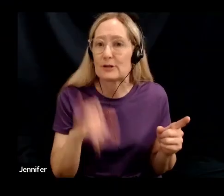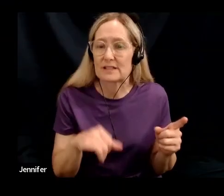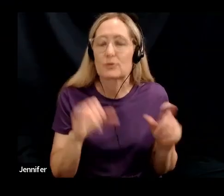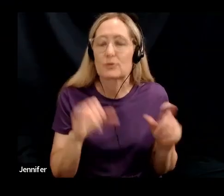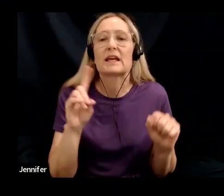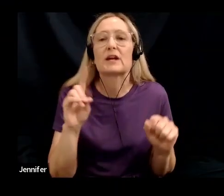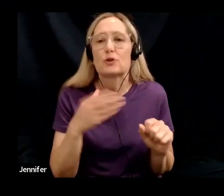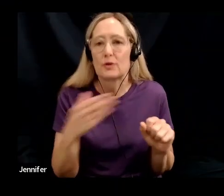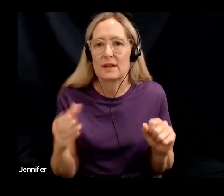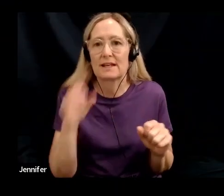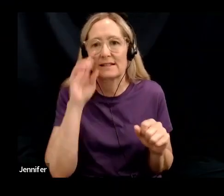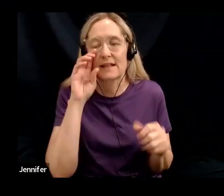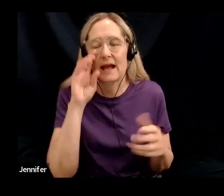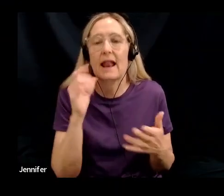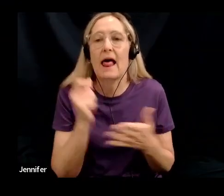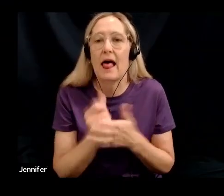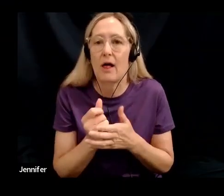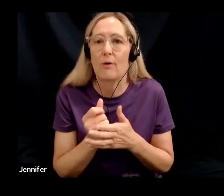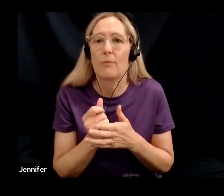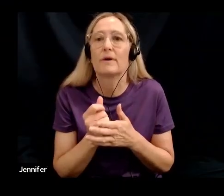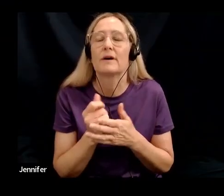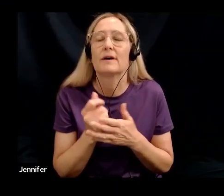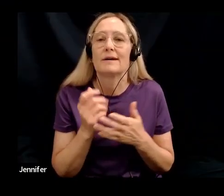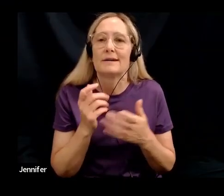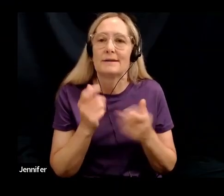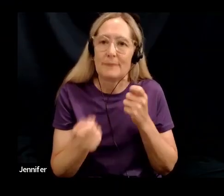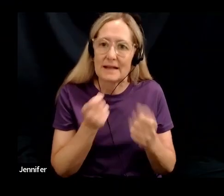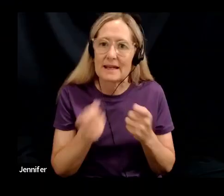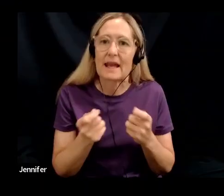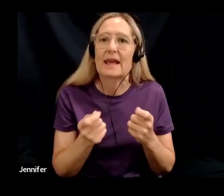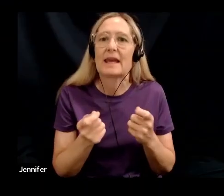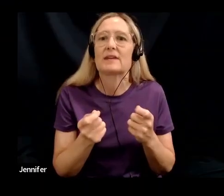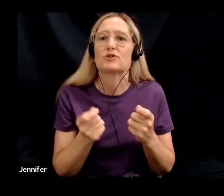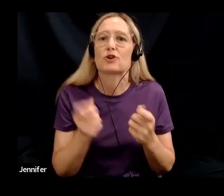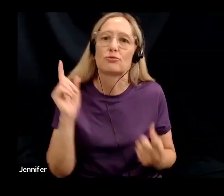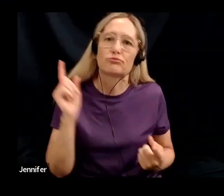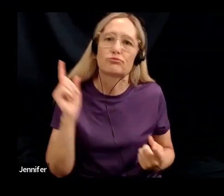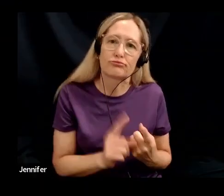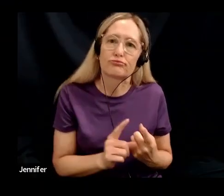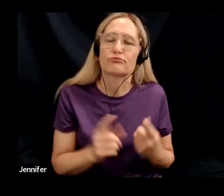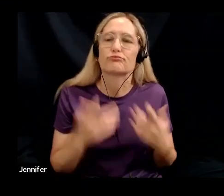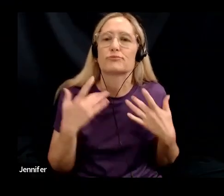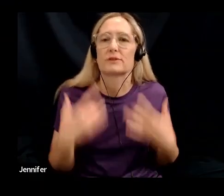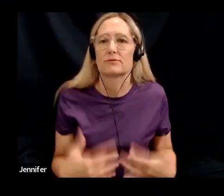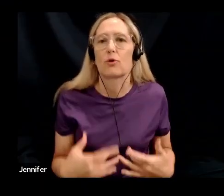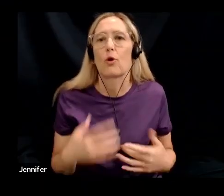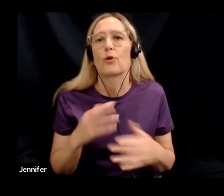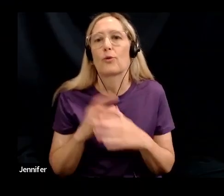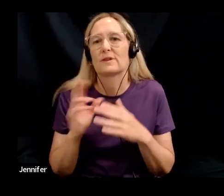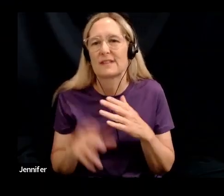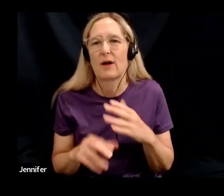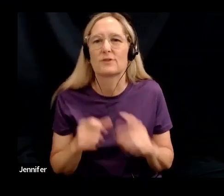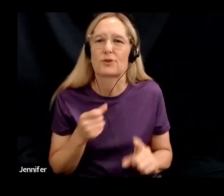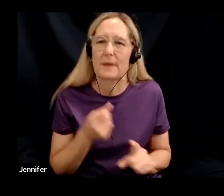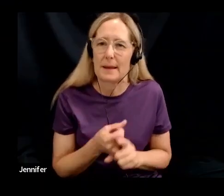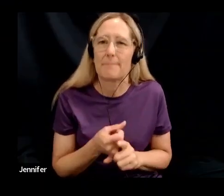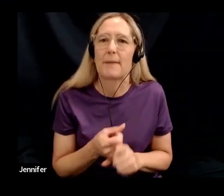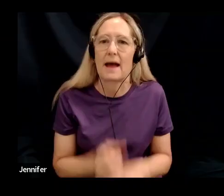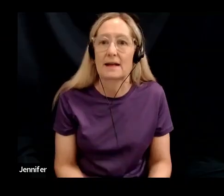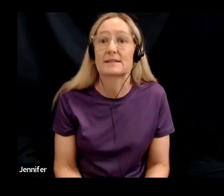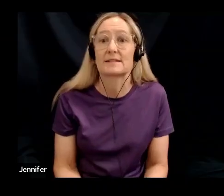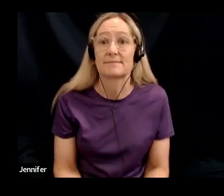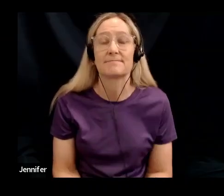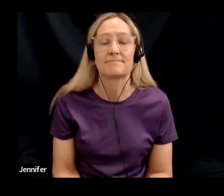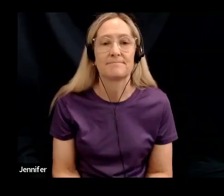do to kind of mitigate or buffer the results or the effect of some of these risk